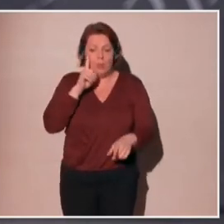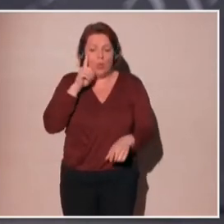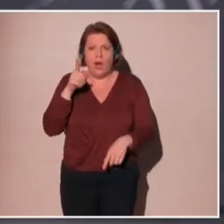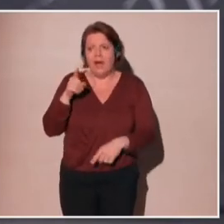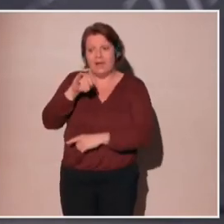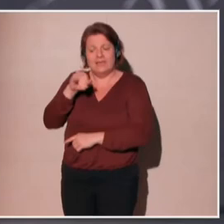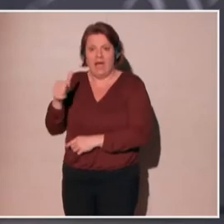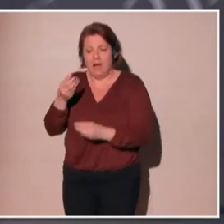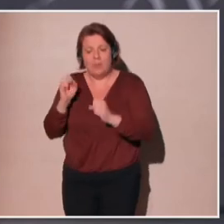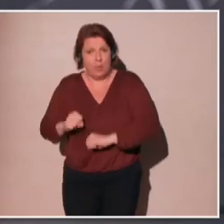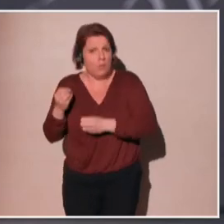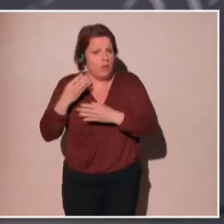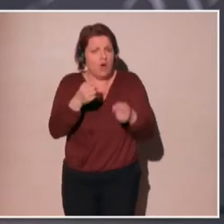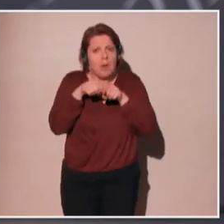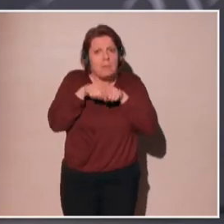to invite